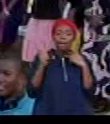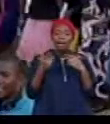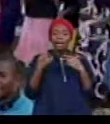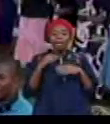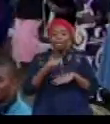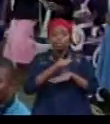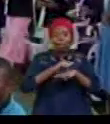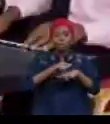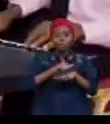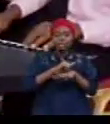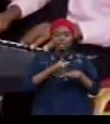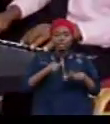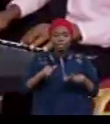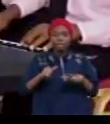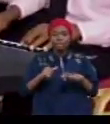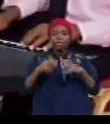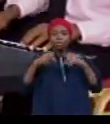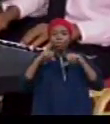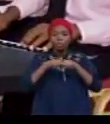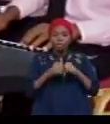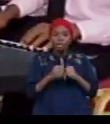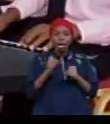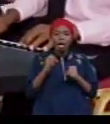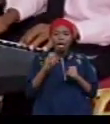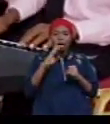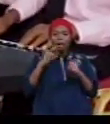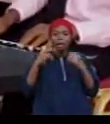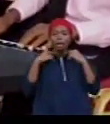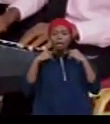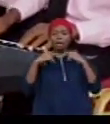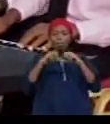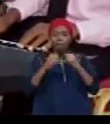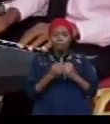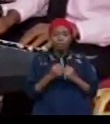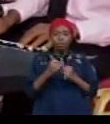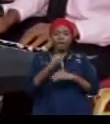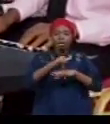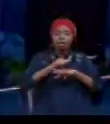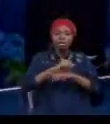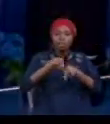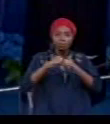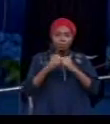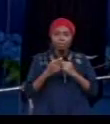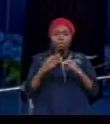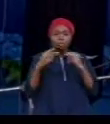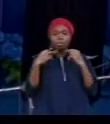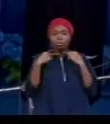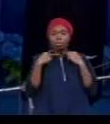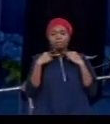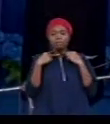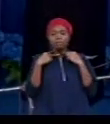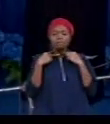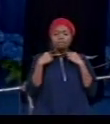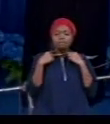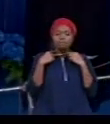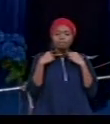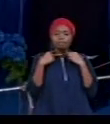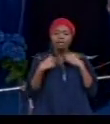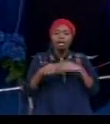By the anointing, yokes are broken. Anointing breaks the yoke. Oh yes, anointing breaks